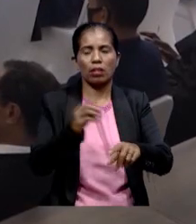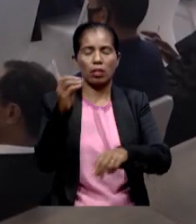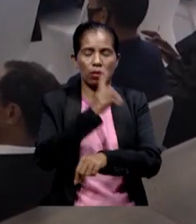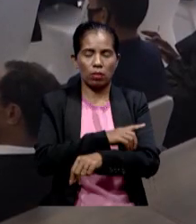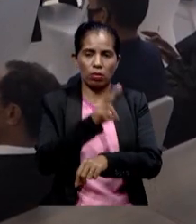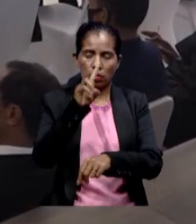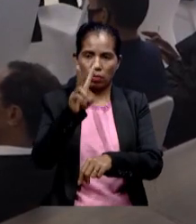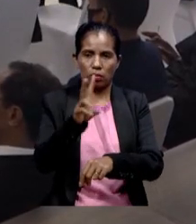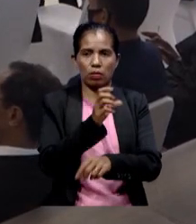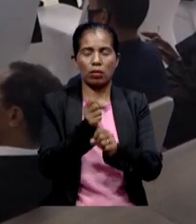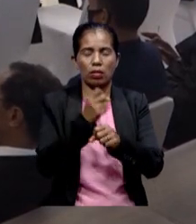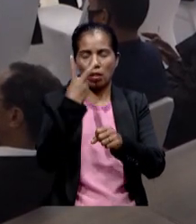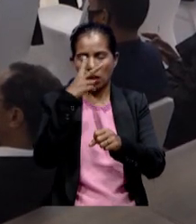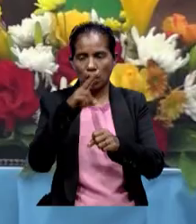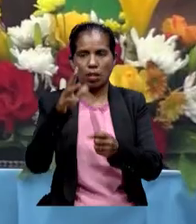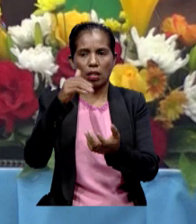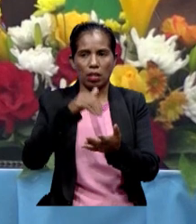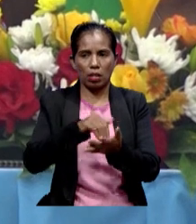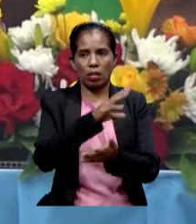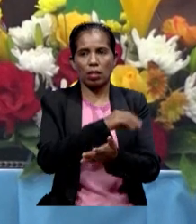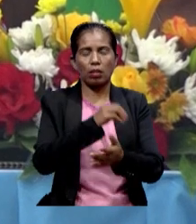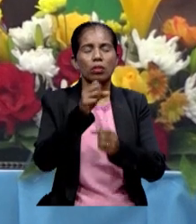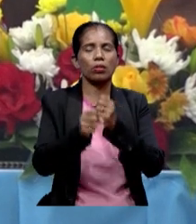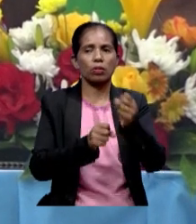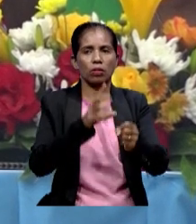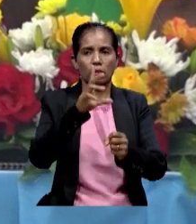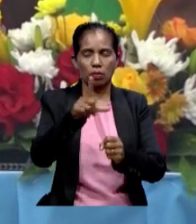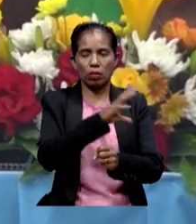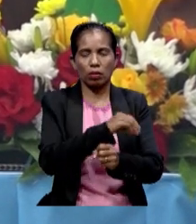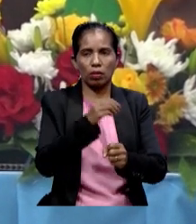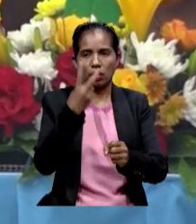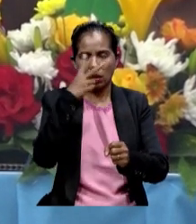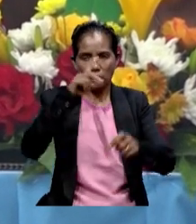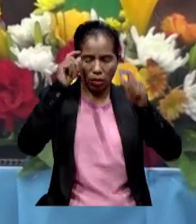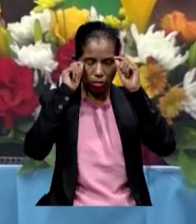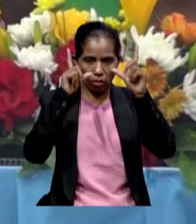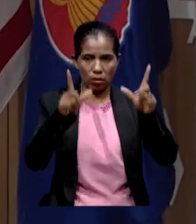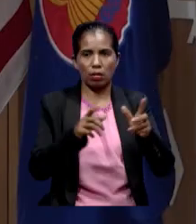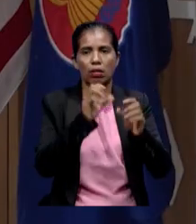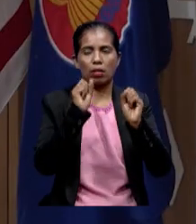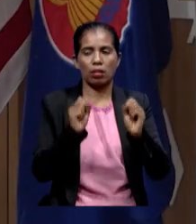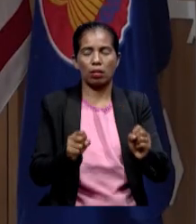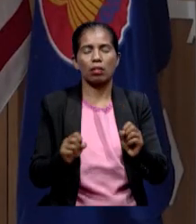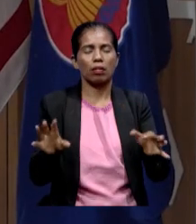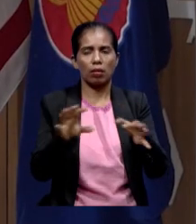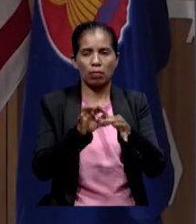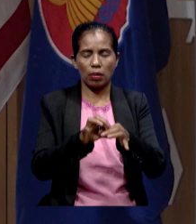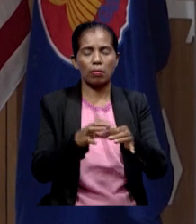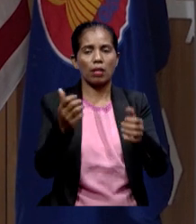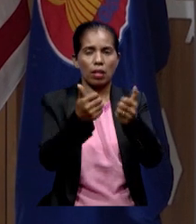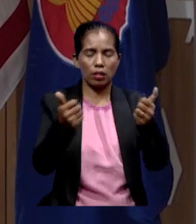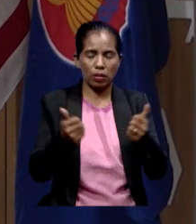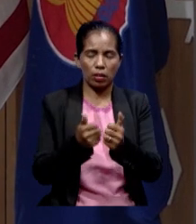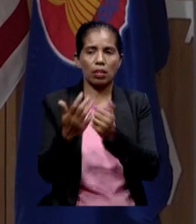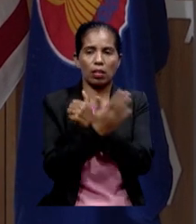ona, hodi halo avaliasaun ba Pilár Sósiu Kultural, no avalia Timor Leste ne prontidão atu sai membro ba Associação